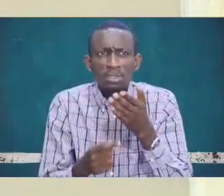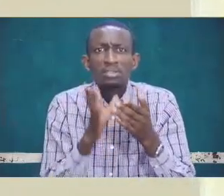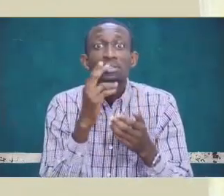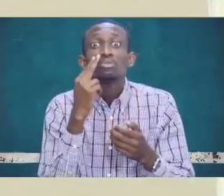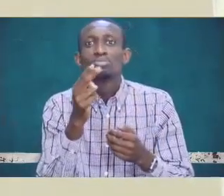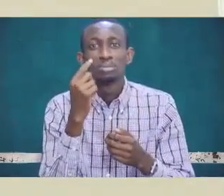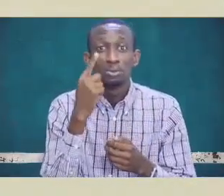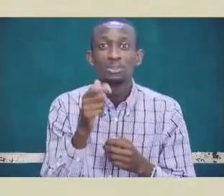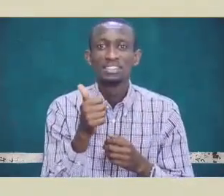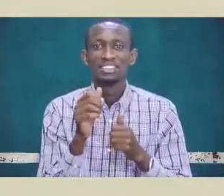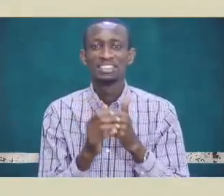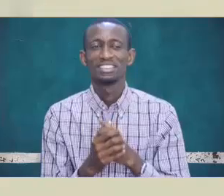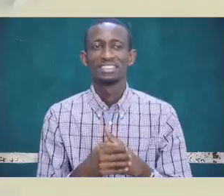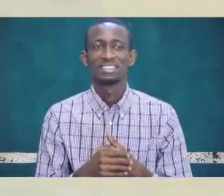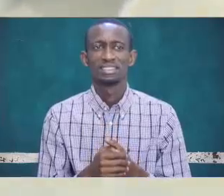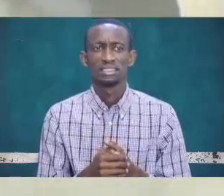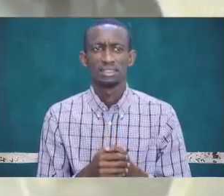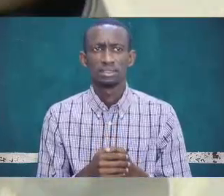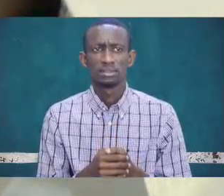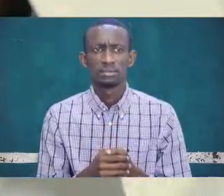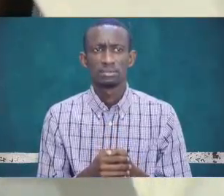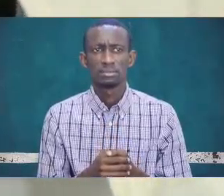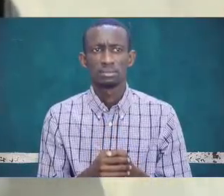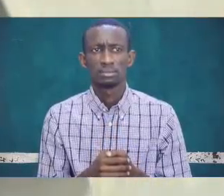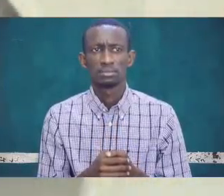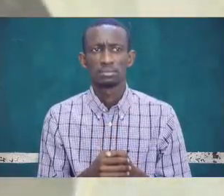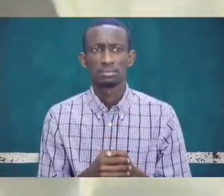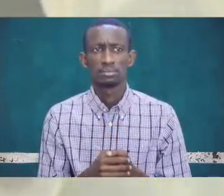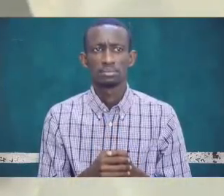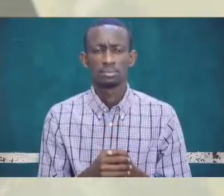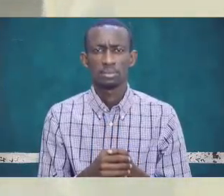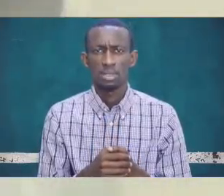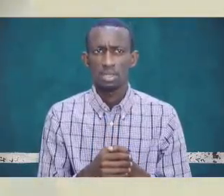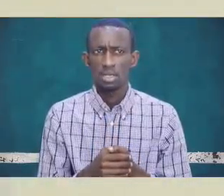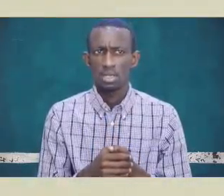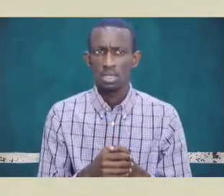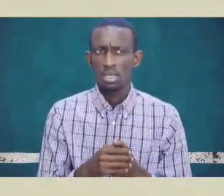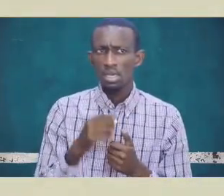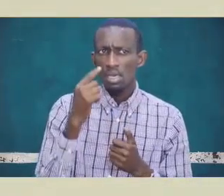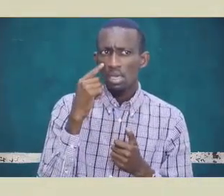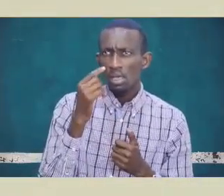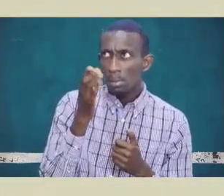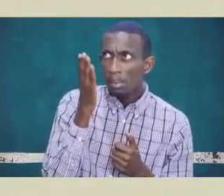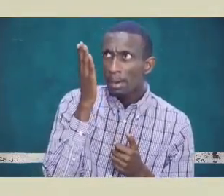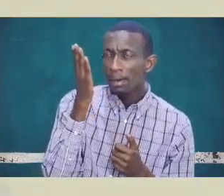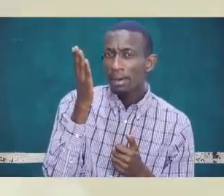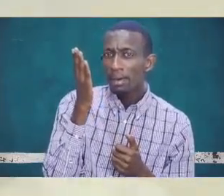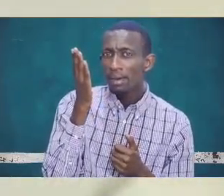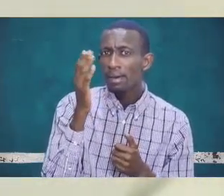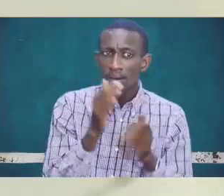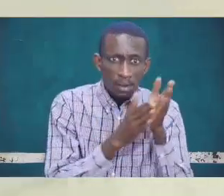is happening in this flask, in this funnel. When you look at this, the